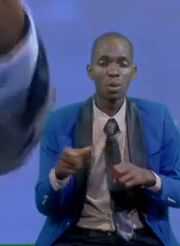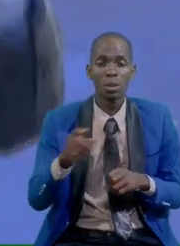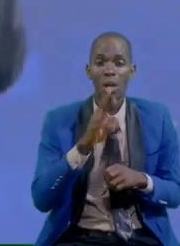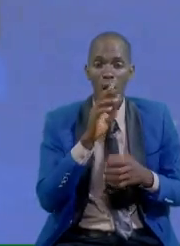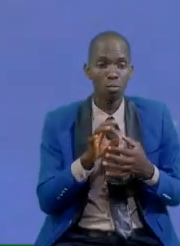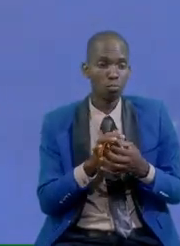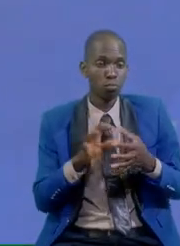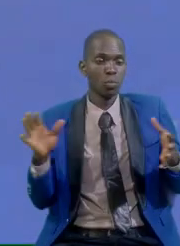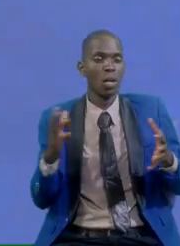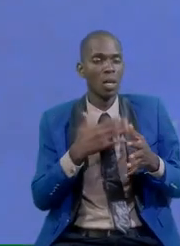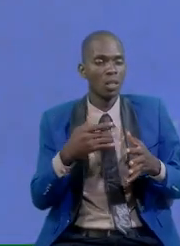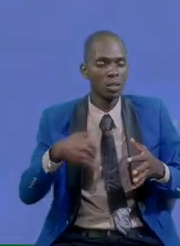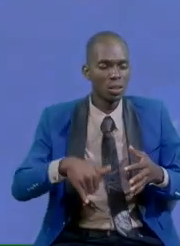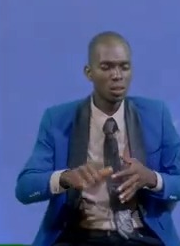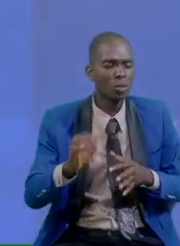their